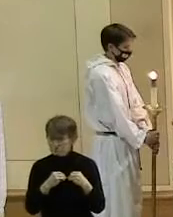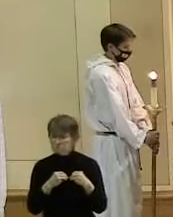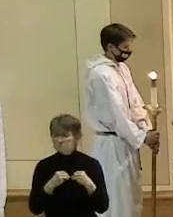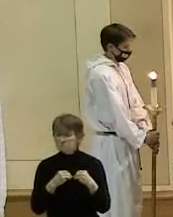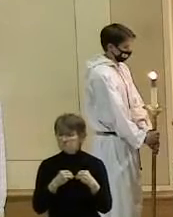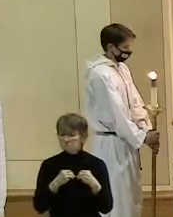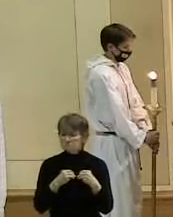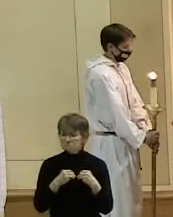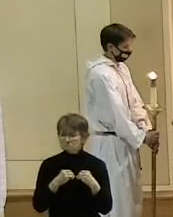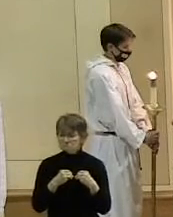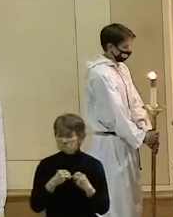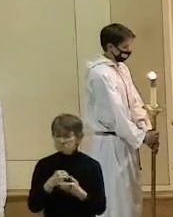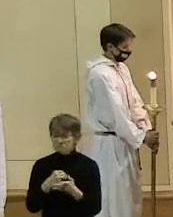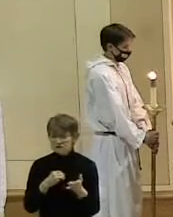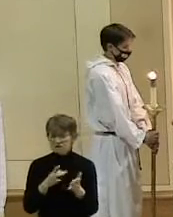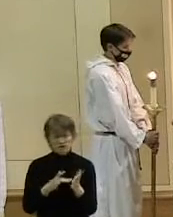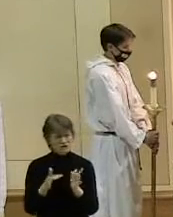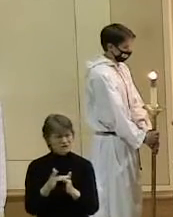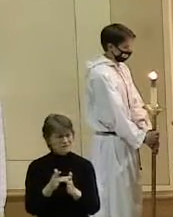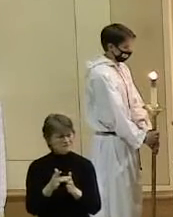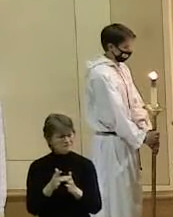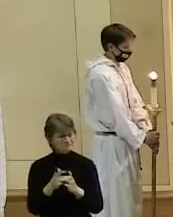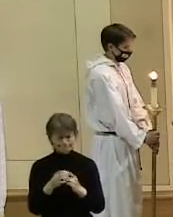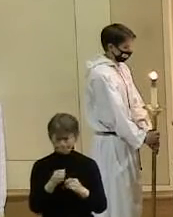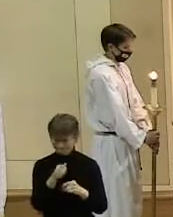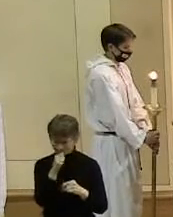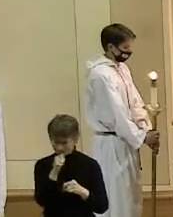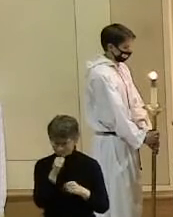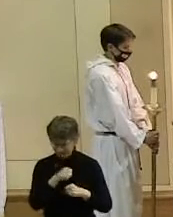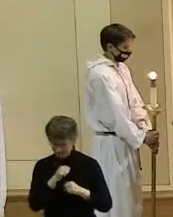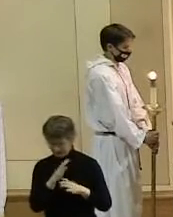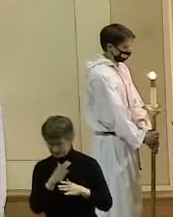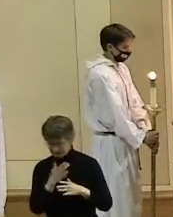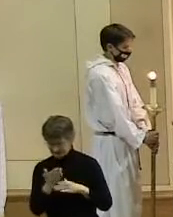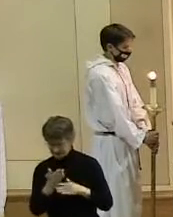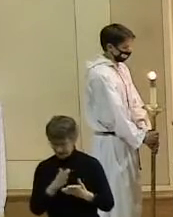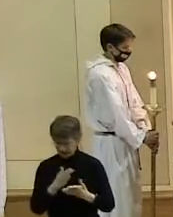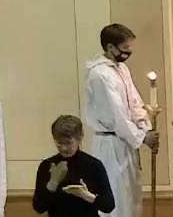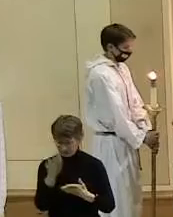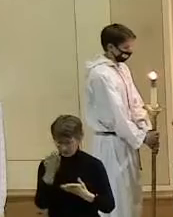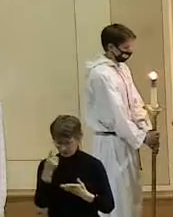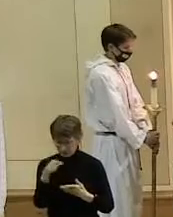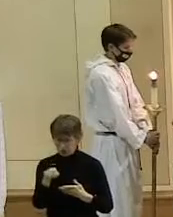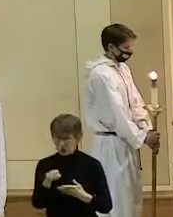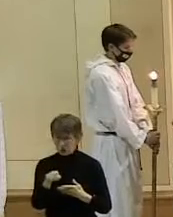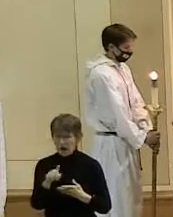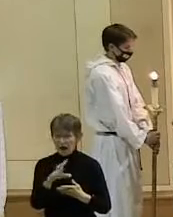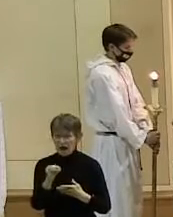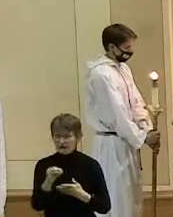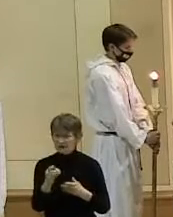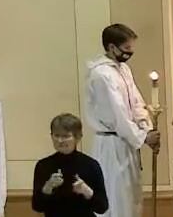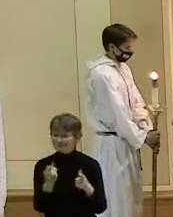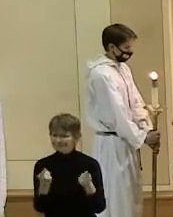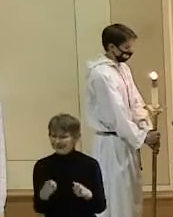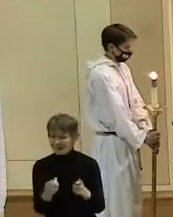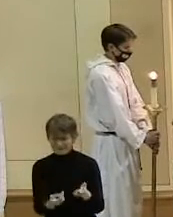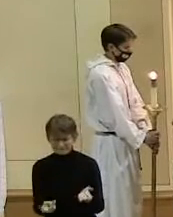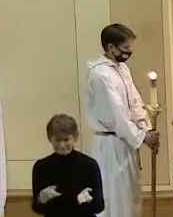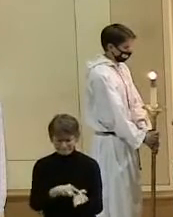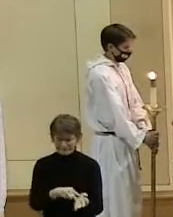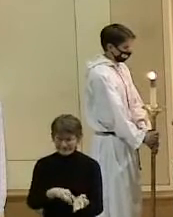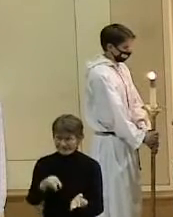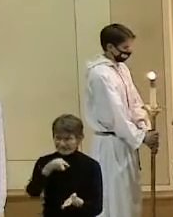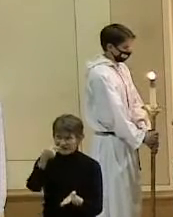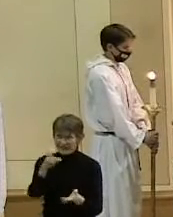it down on my own. I have power to lay it down and power to take it up again. This command I